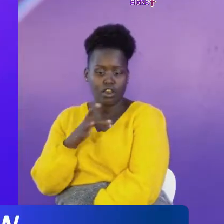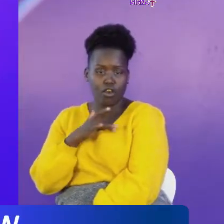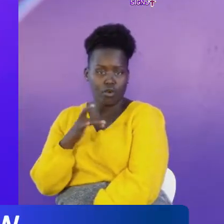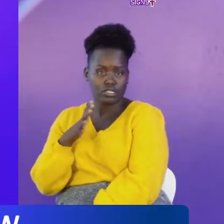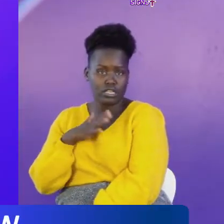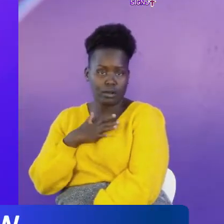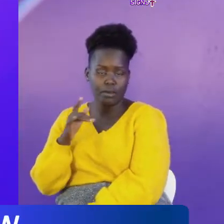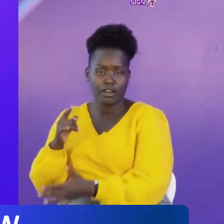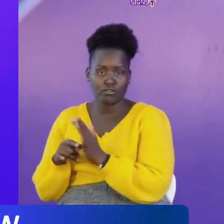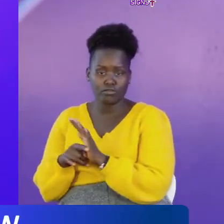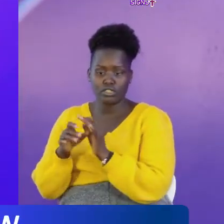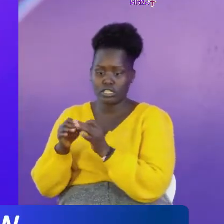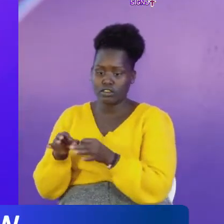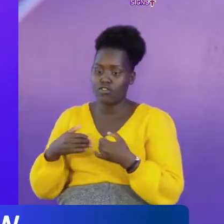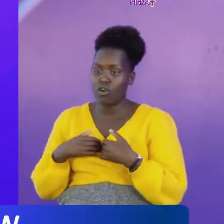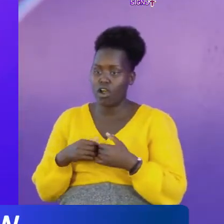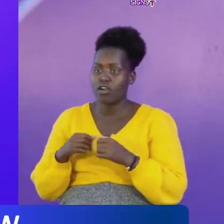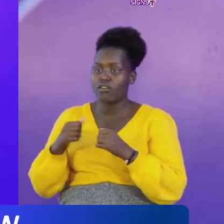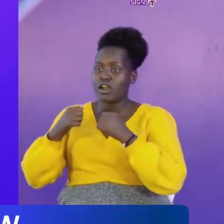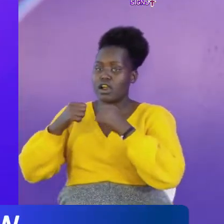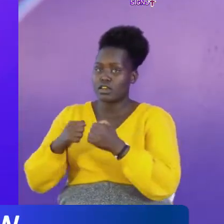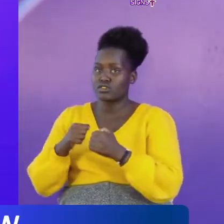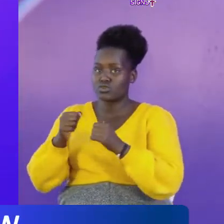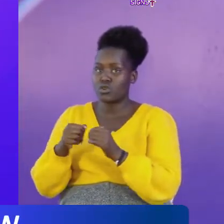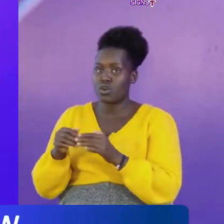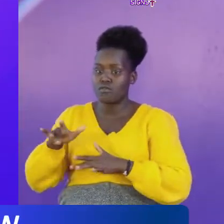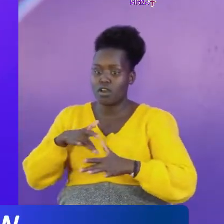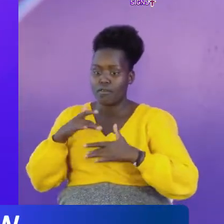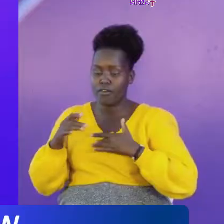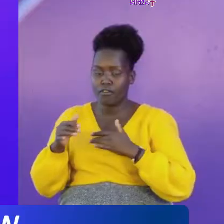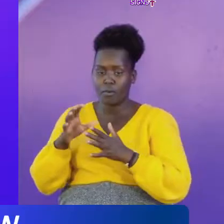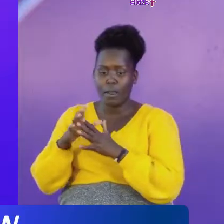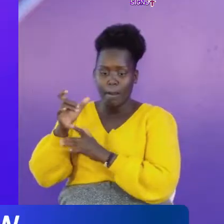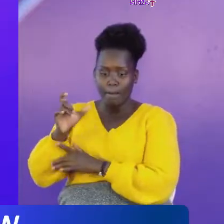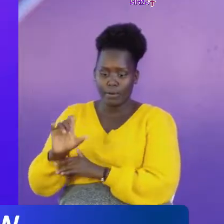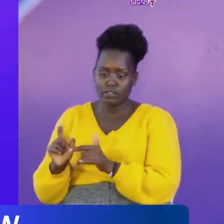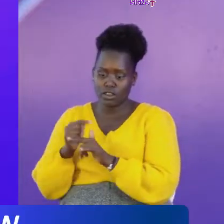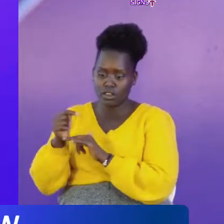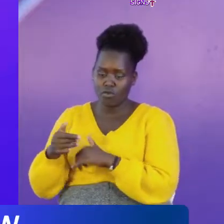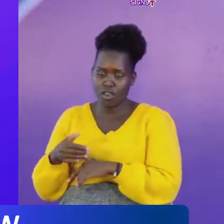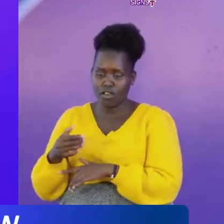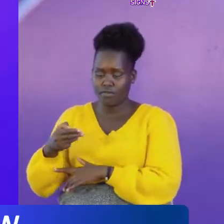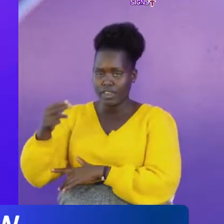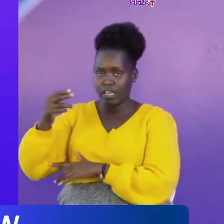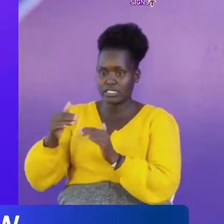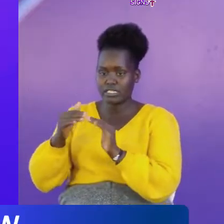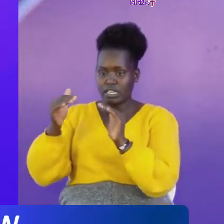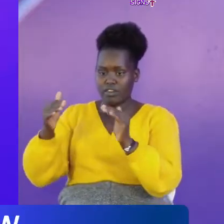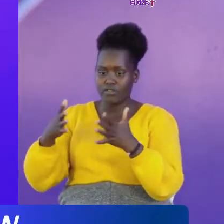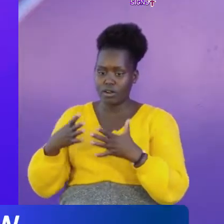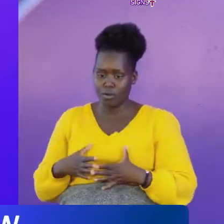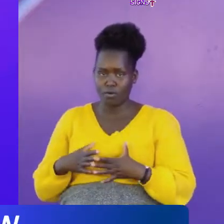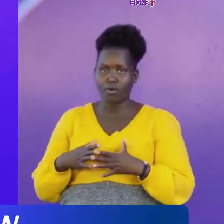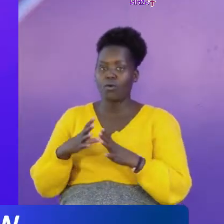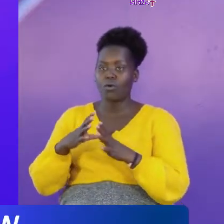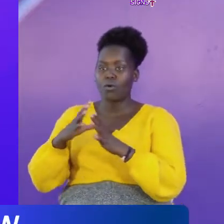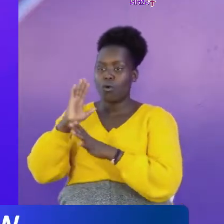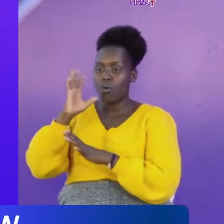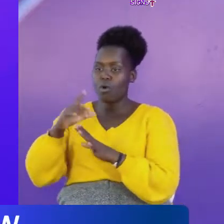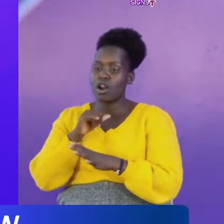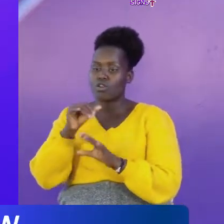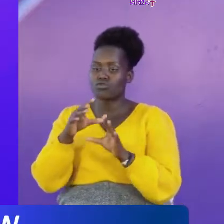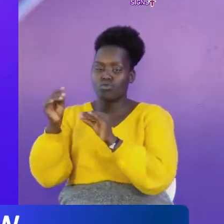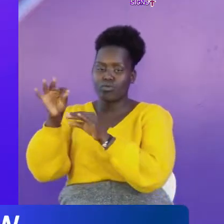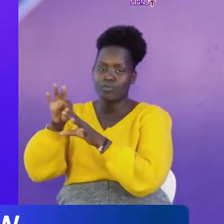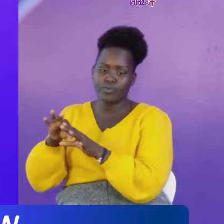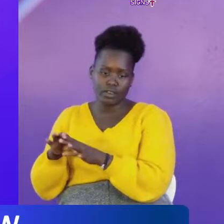we do not have very strong, viable candidates, we'll have the highest levels of voter apathy. People not show up to vote. The level